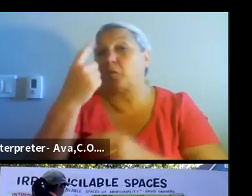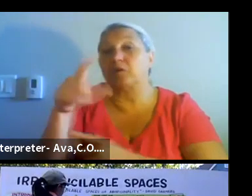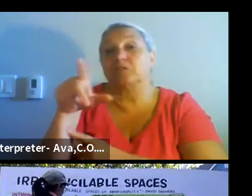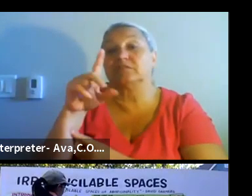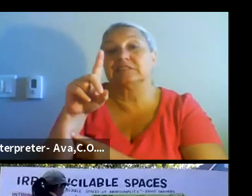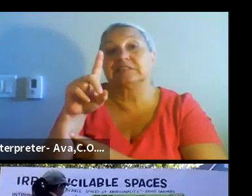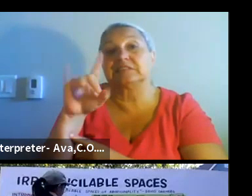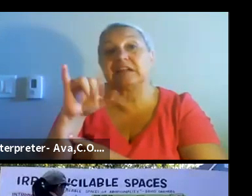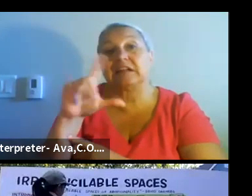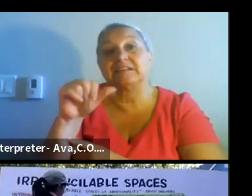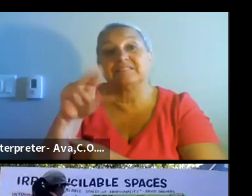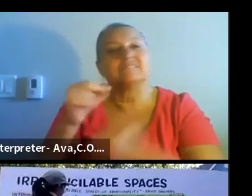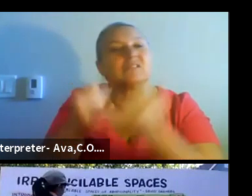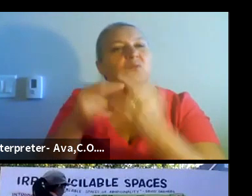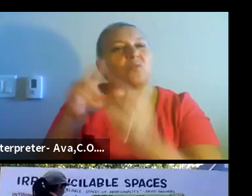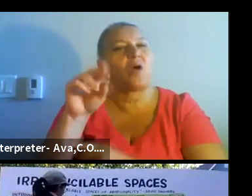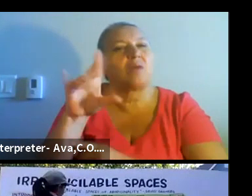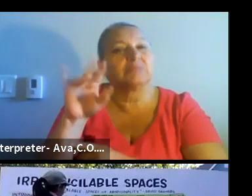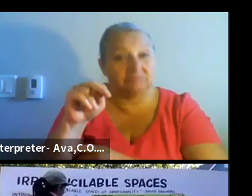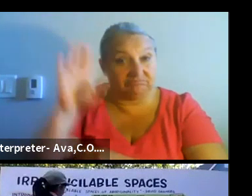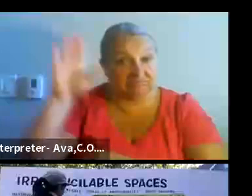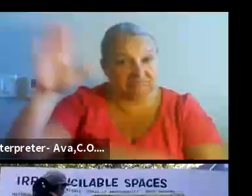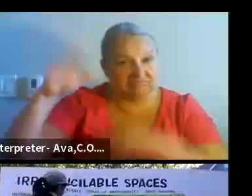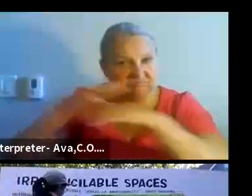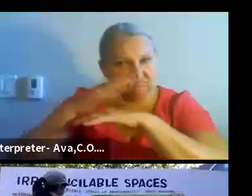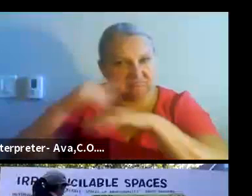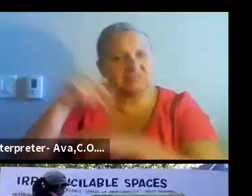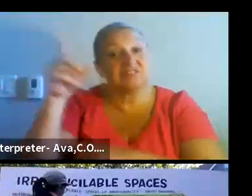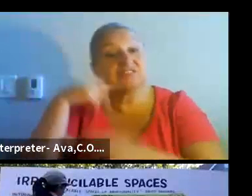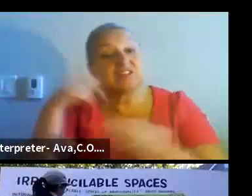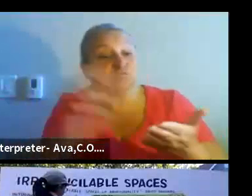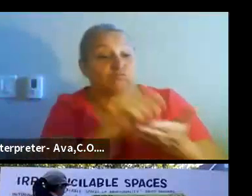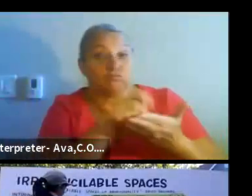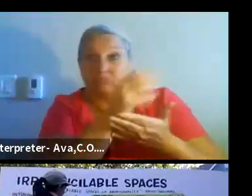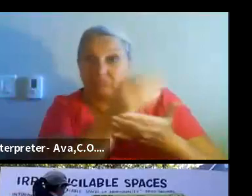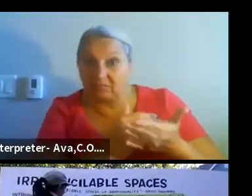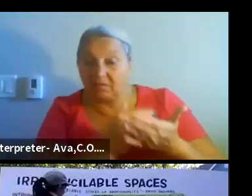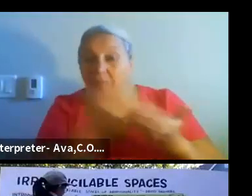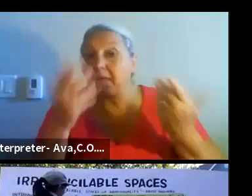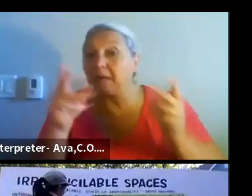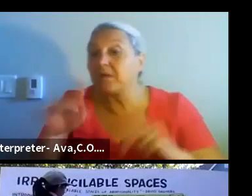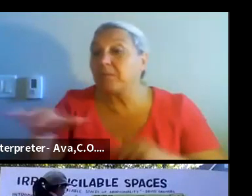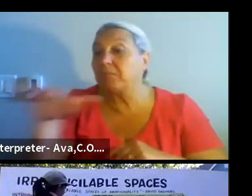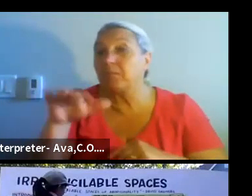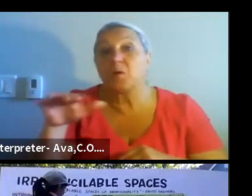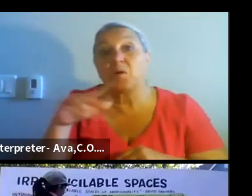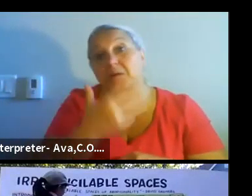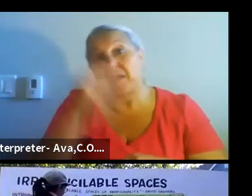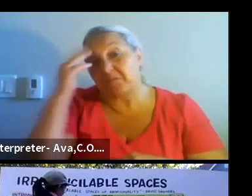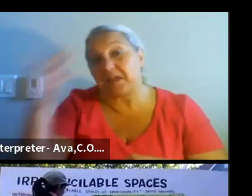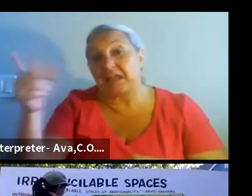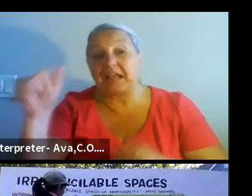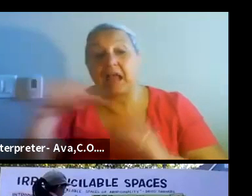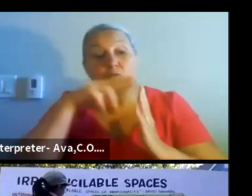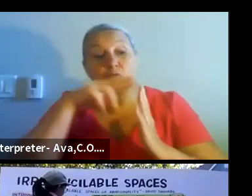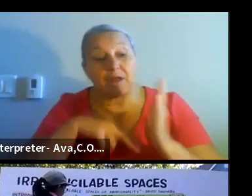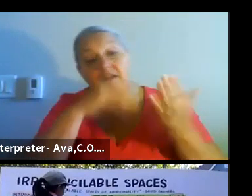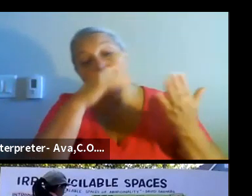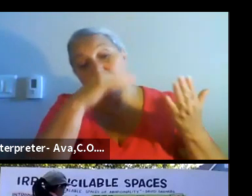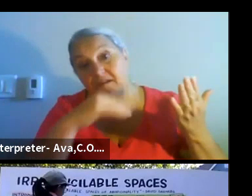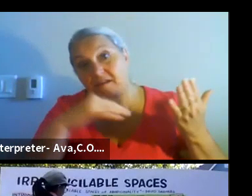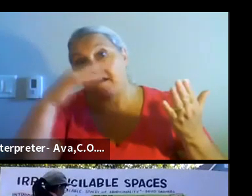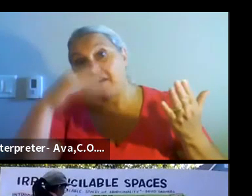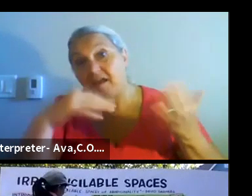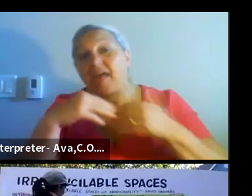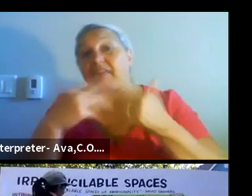has demonstrated, non-Indigenous readers may be advised to stop reading at a certain point and invited